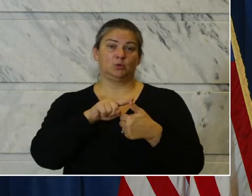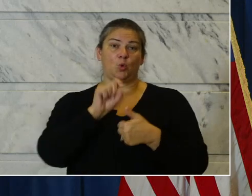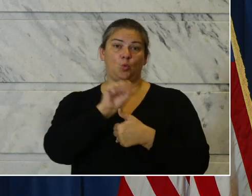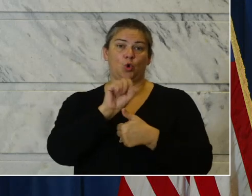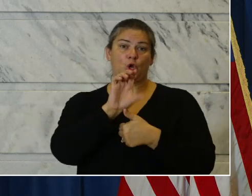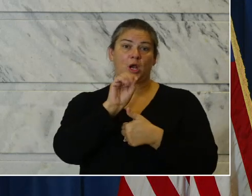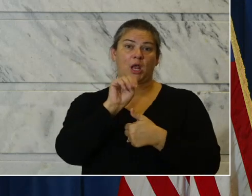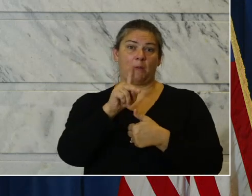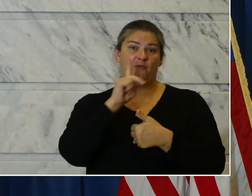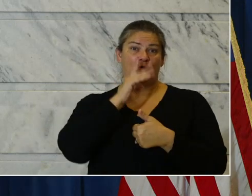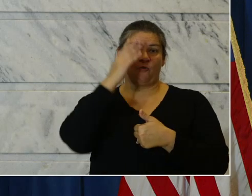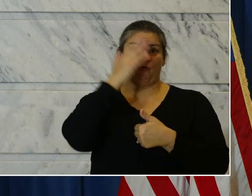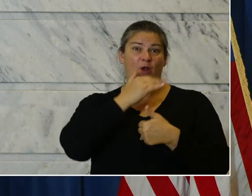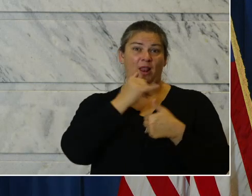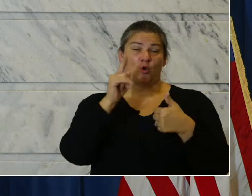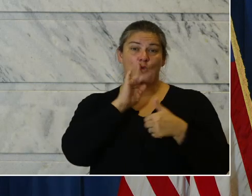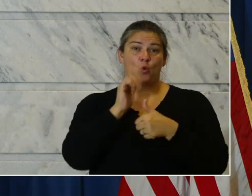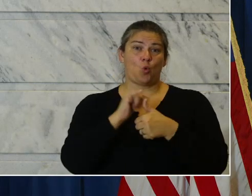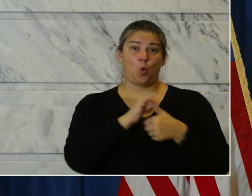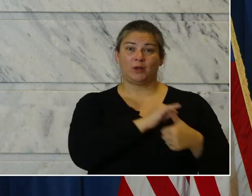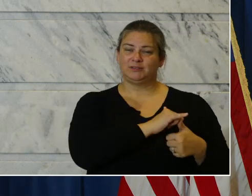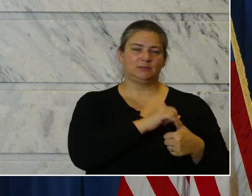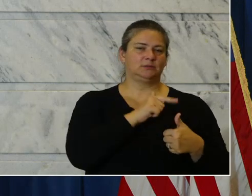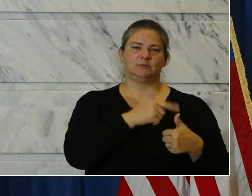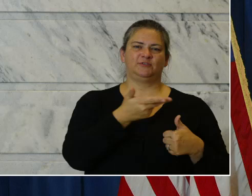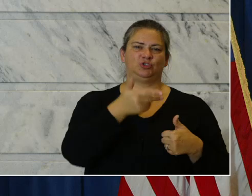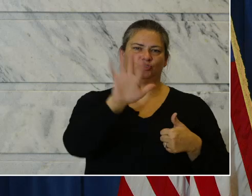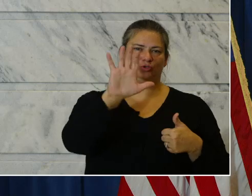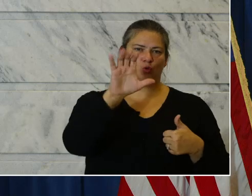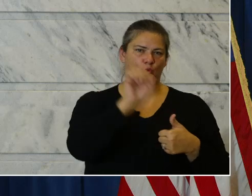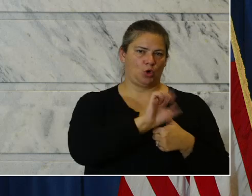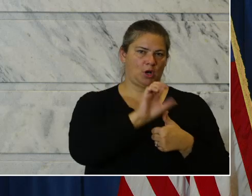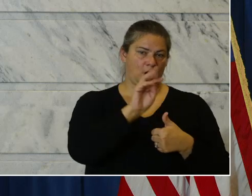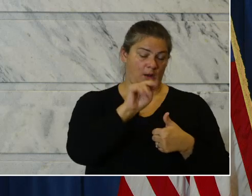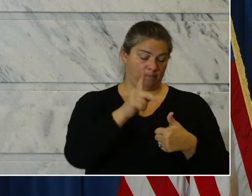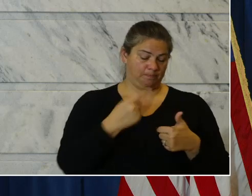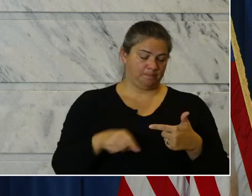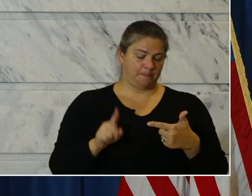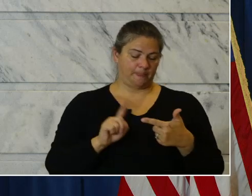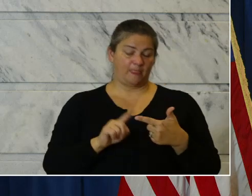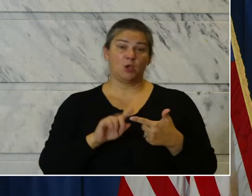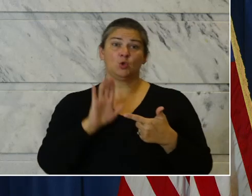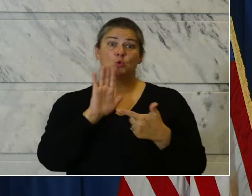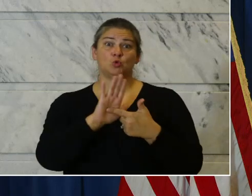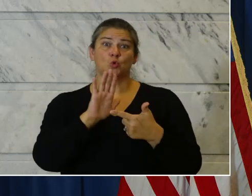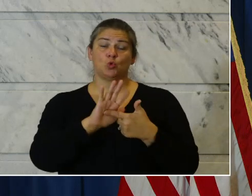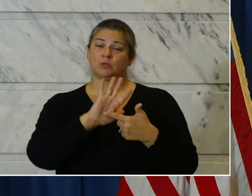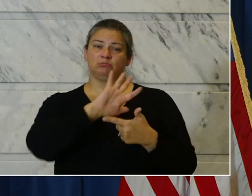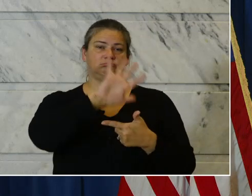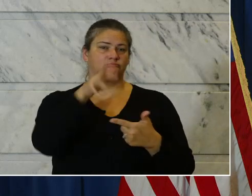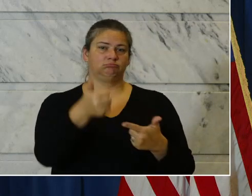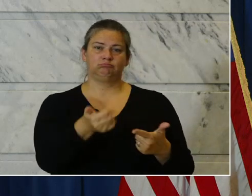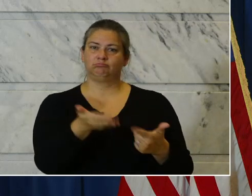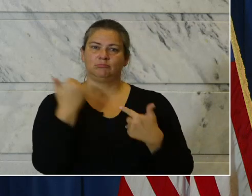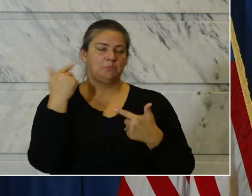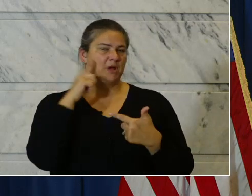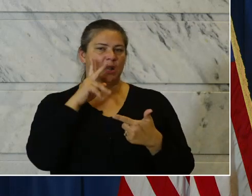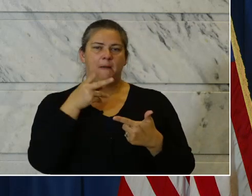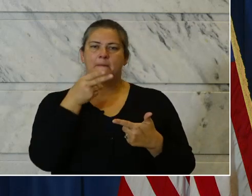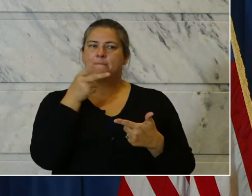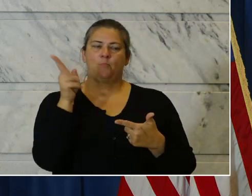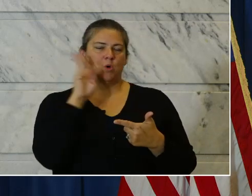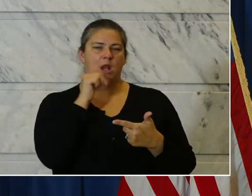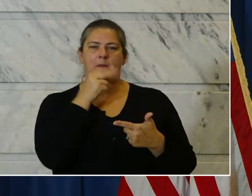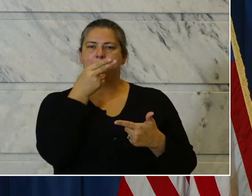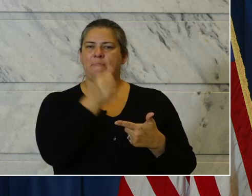frontline workers who are quarantined because of COVID. It will gut our schools because they won't get paid for children who are